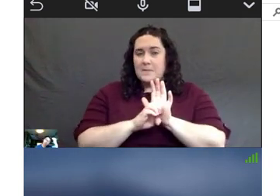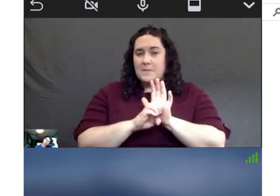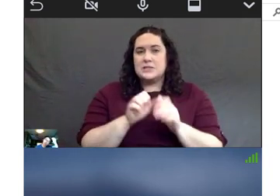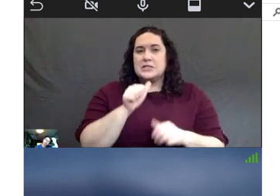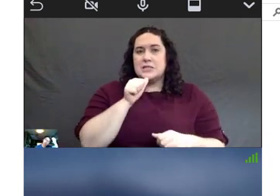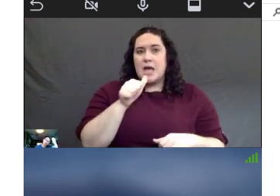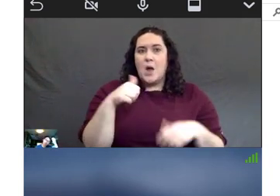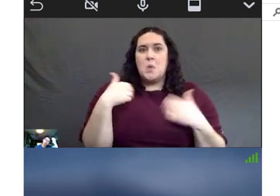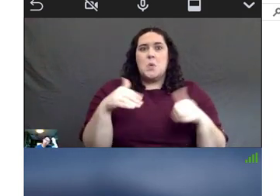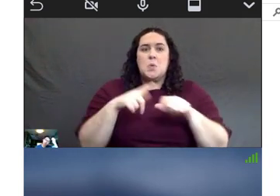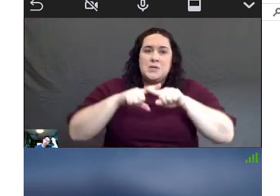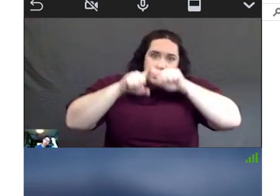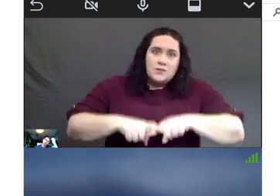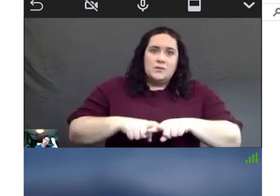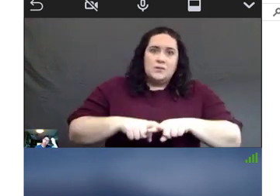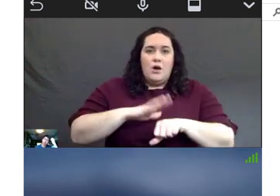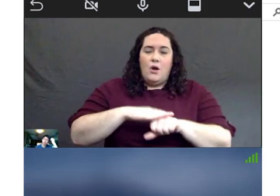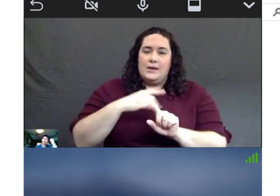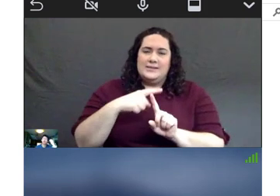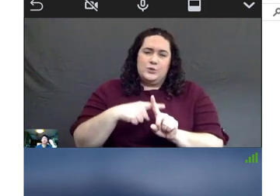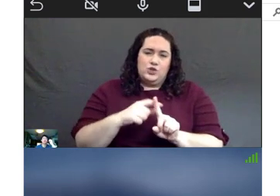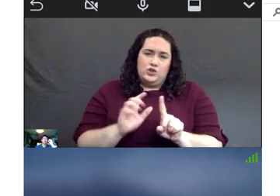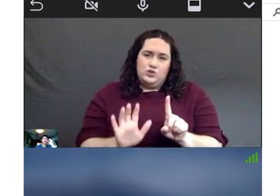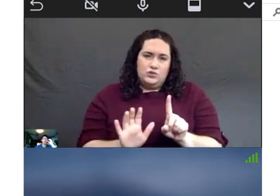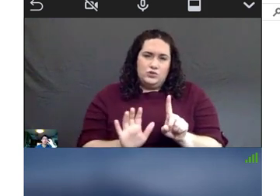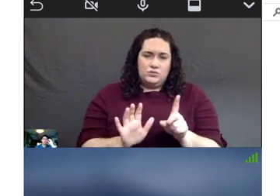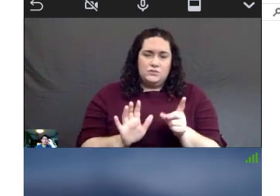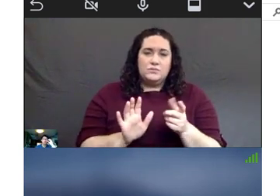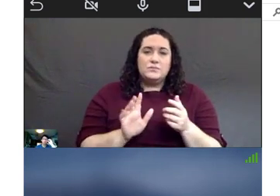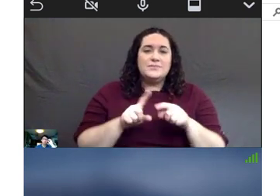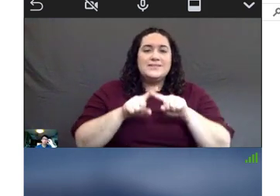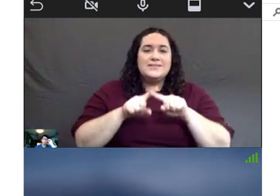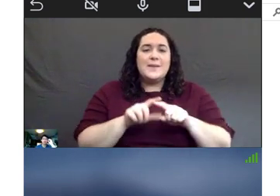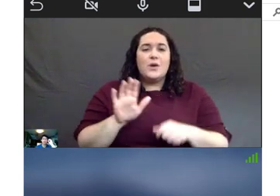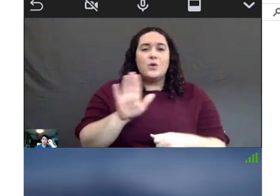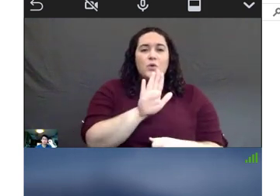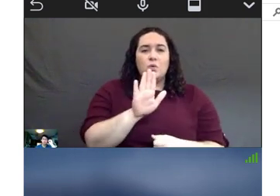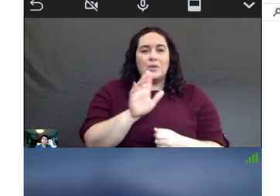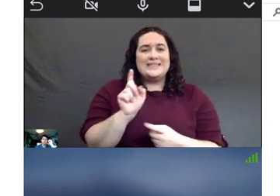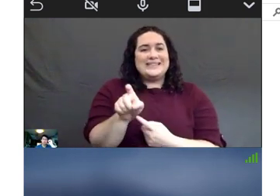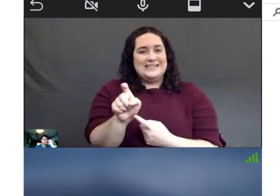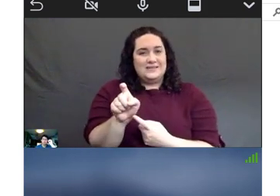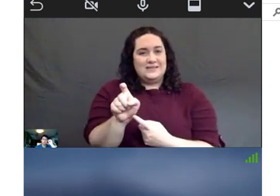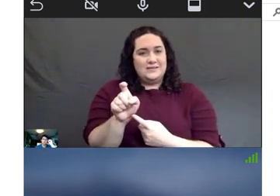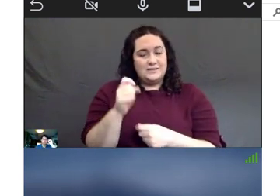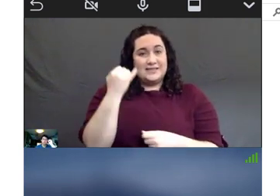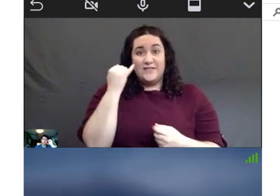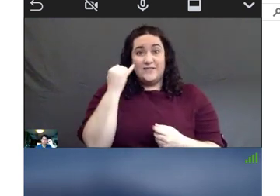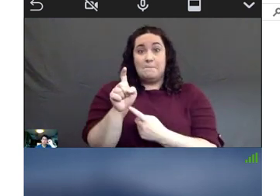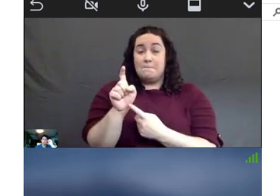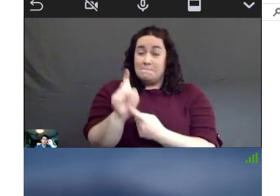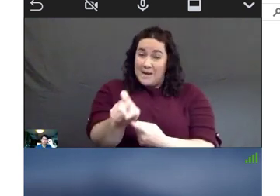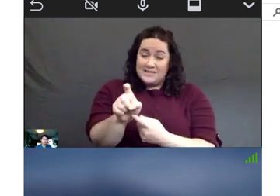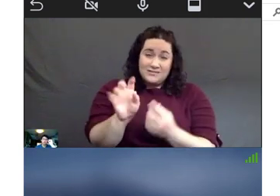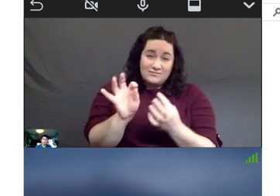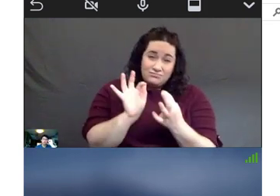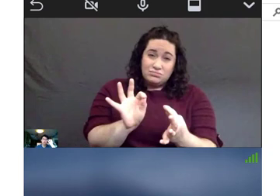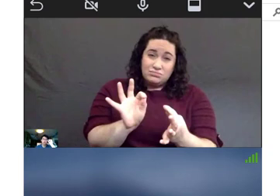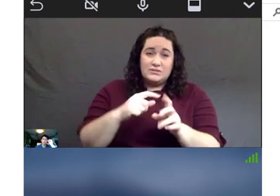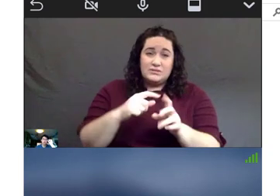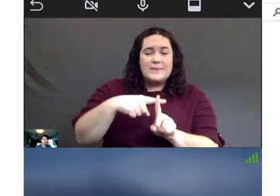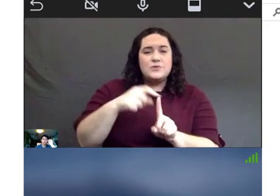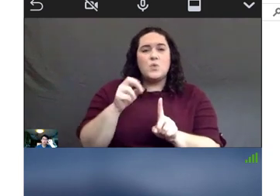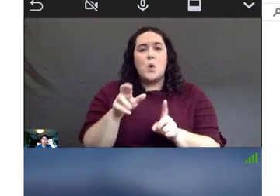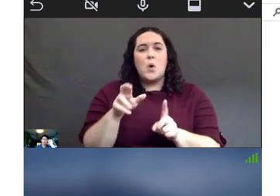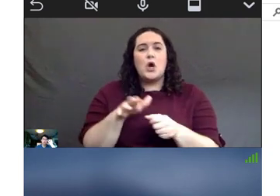and what kind of accuracy you need, but you may not have to do this kind of iteration for many problems, at least when we look in this